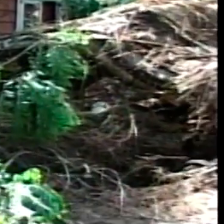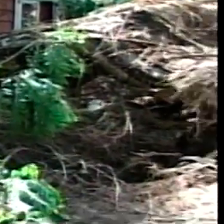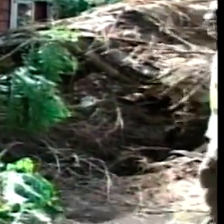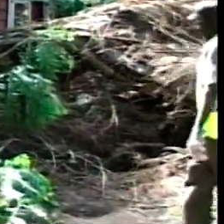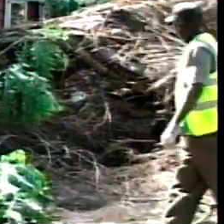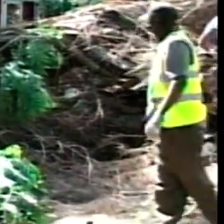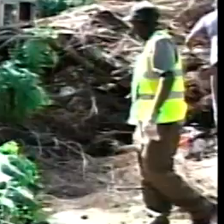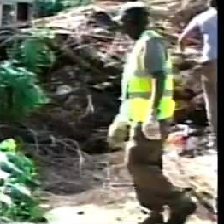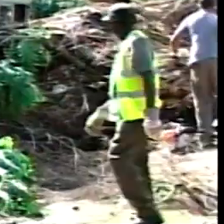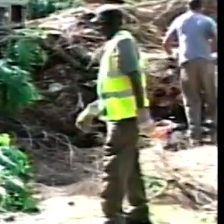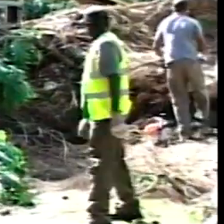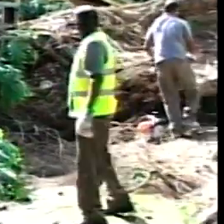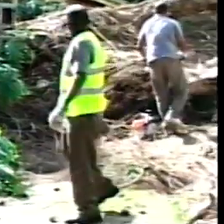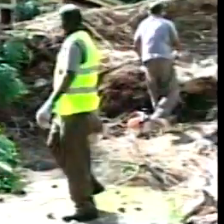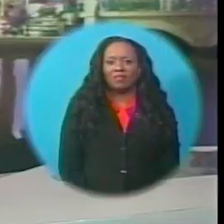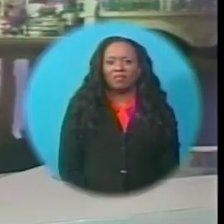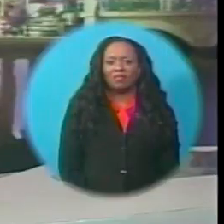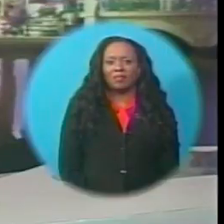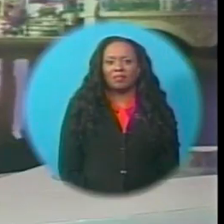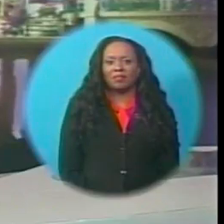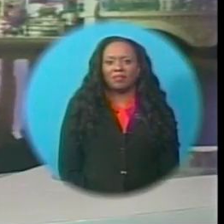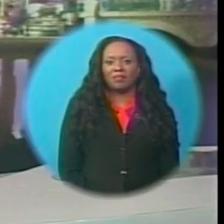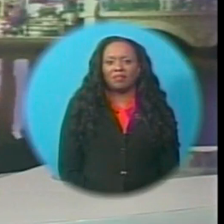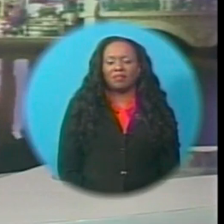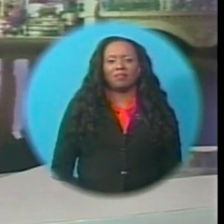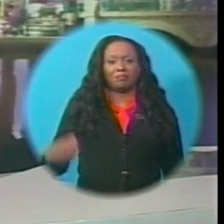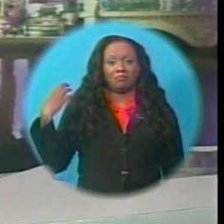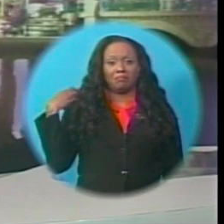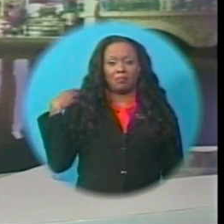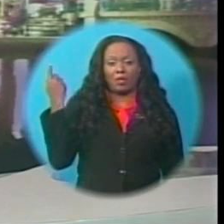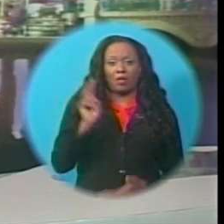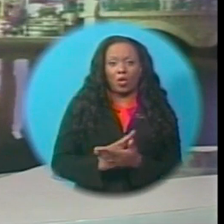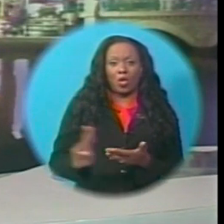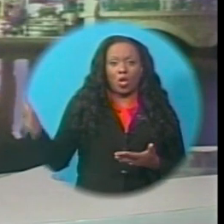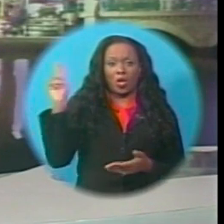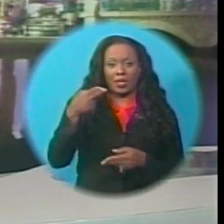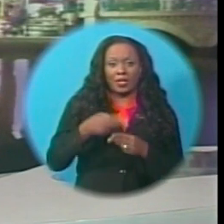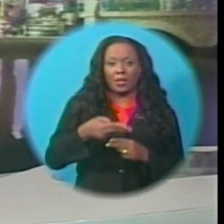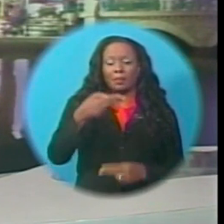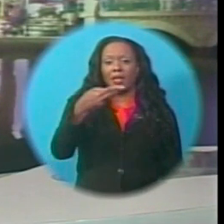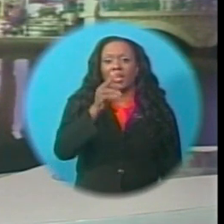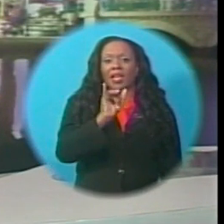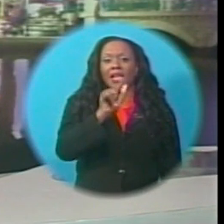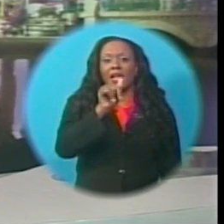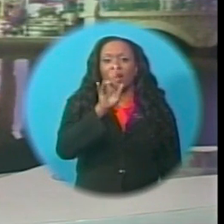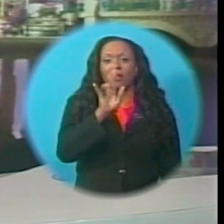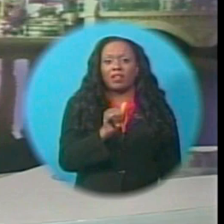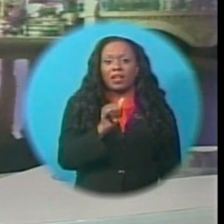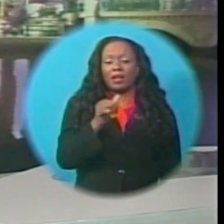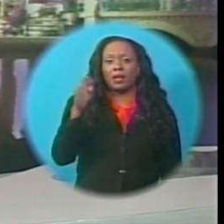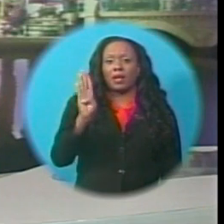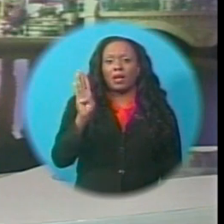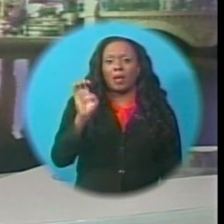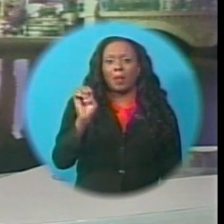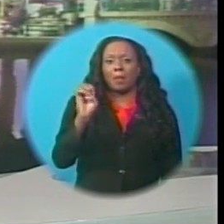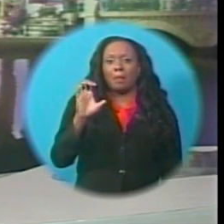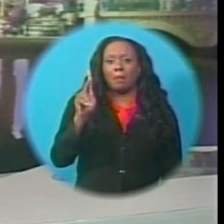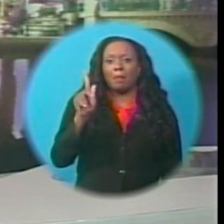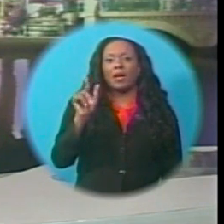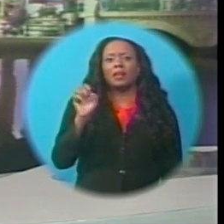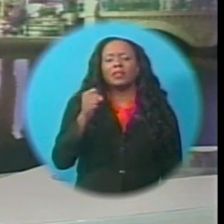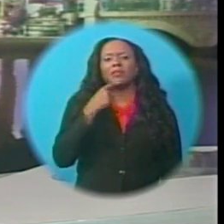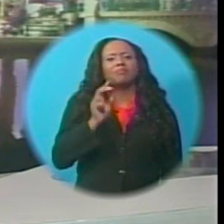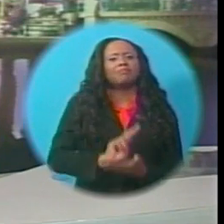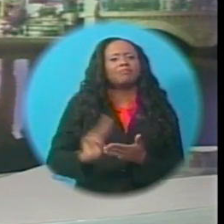Senjis, CBC News. Vice Chancellor of the University of the West Indies, Professor Sir Hilary Beckles, says the university